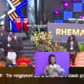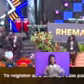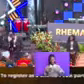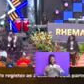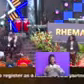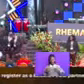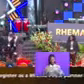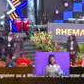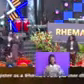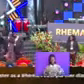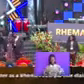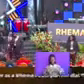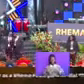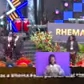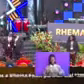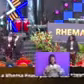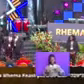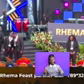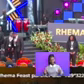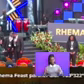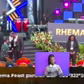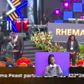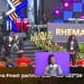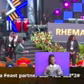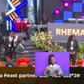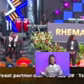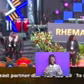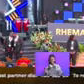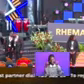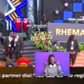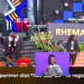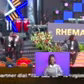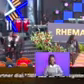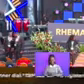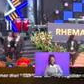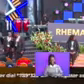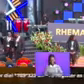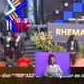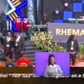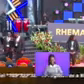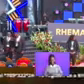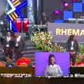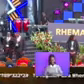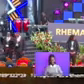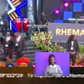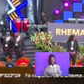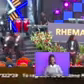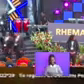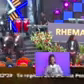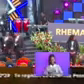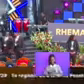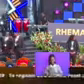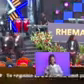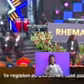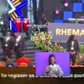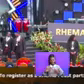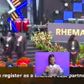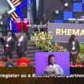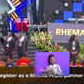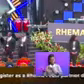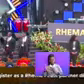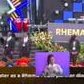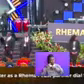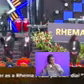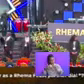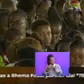receiving your healing keep receiving your healing Miracle is happening heal please tell the people to bring the rest